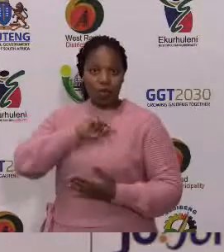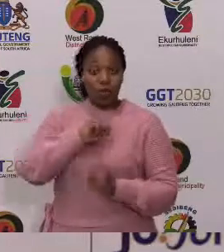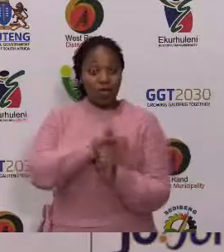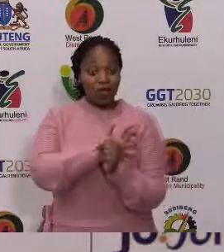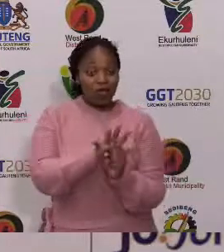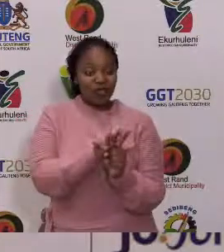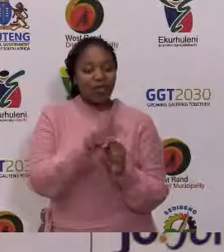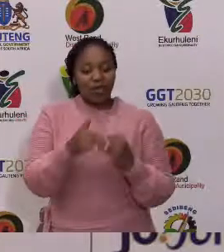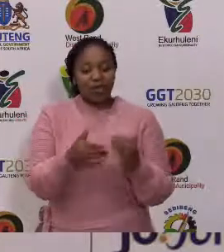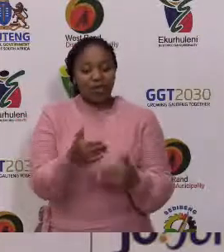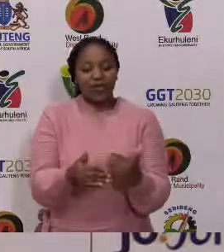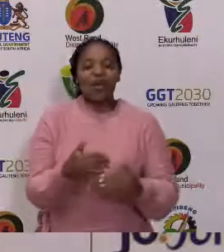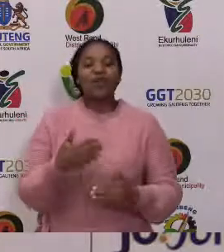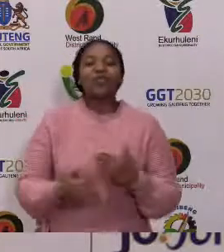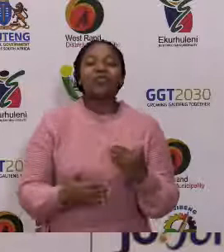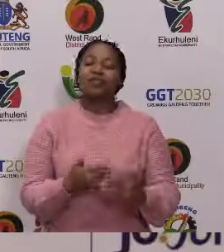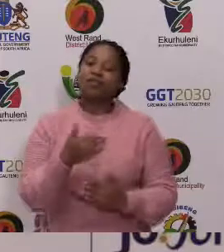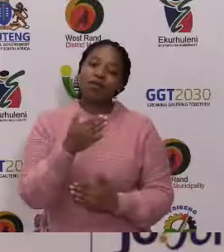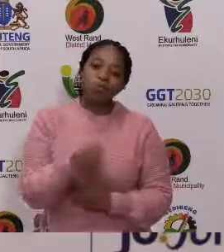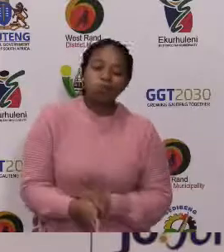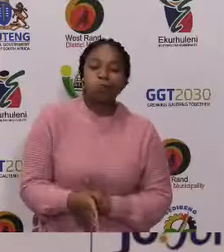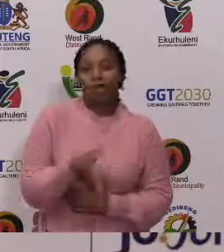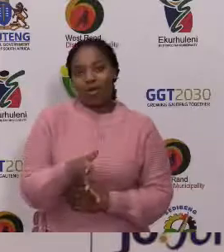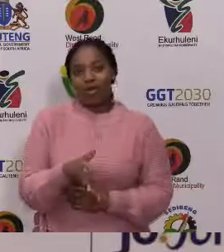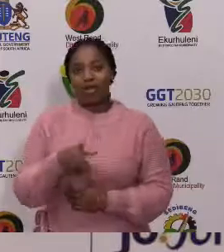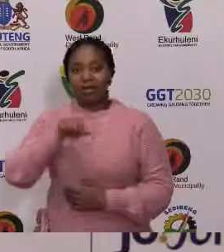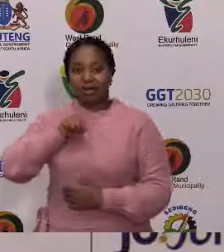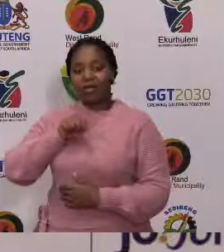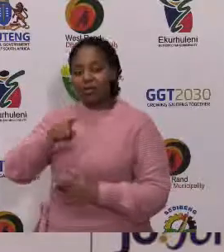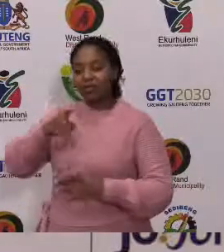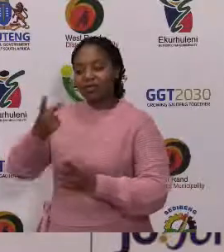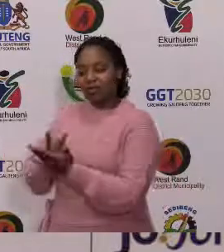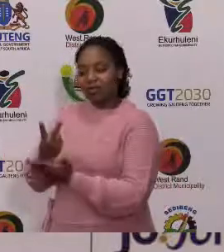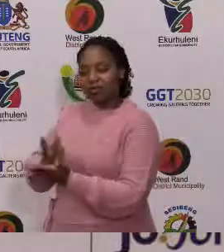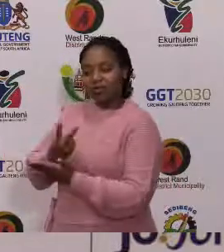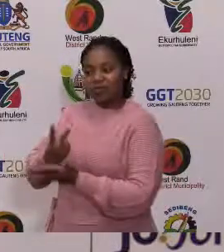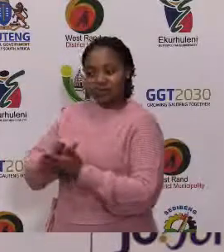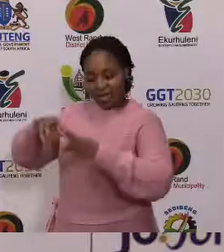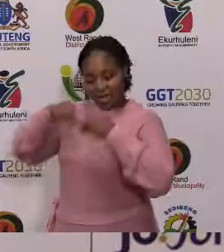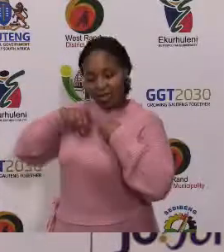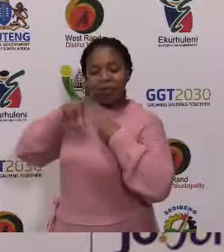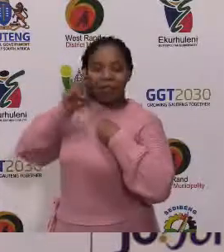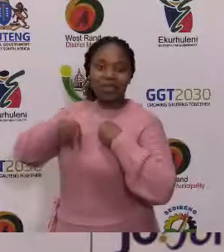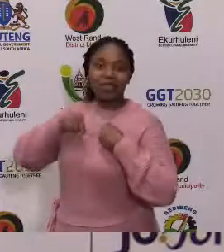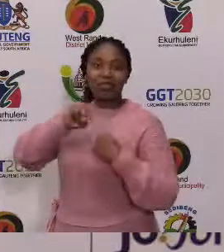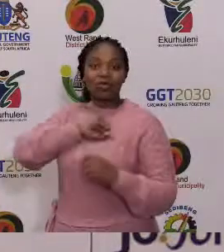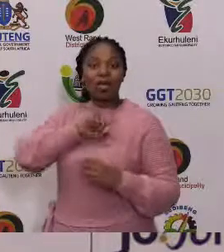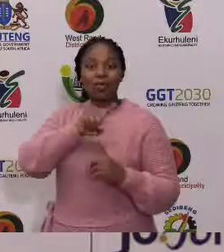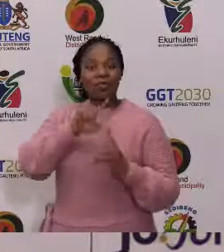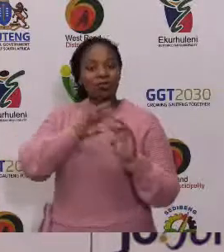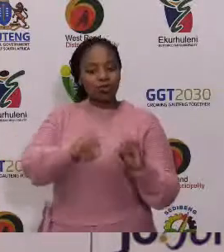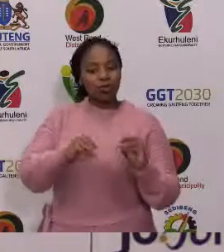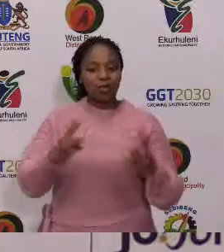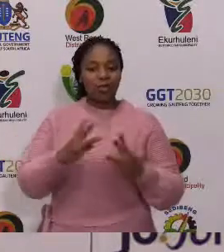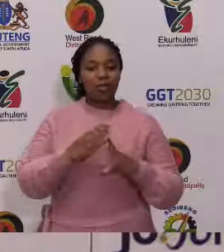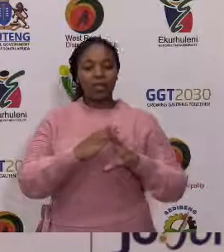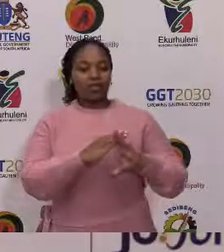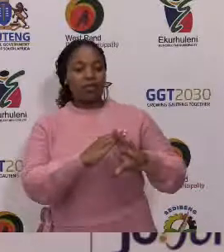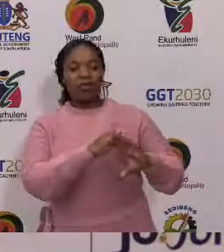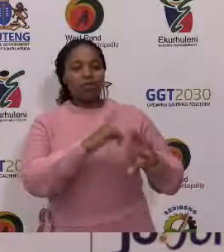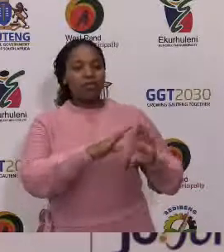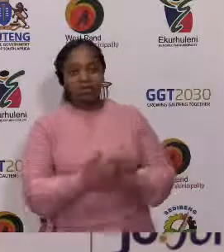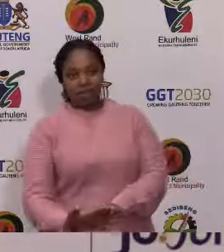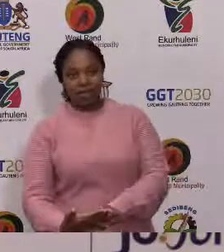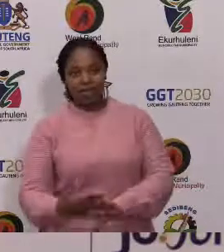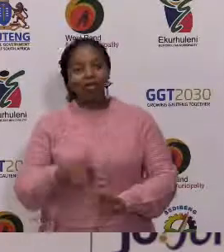here for the rest of our lifetimes. We need to become comfortable with that. But it's about protecting people from dying. And it's about preventing